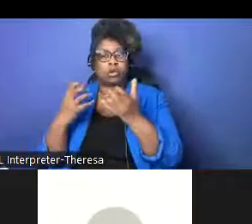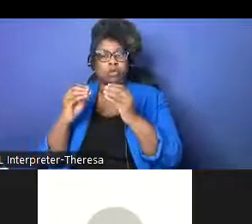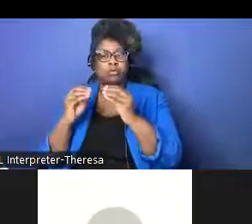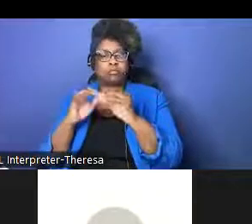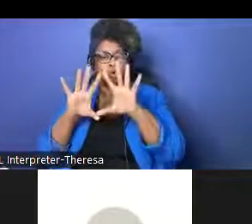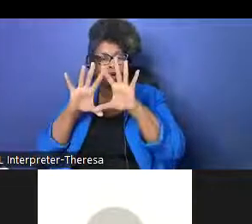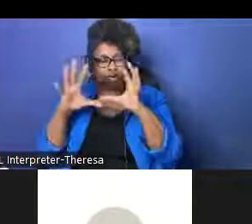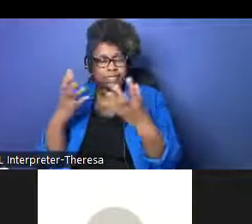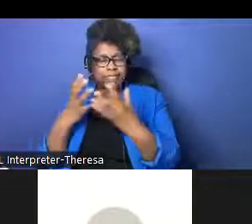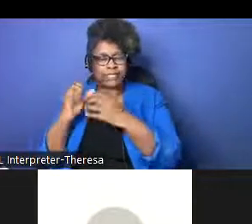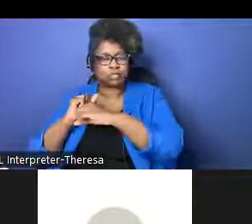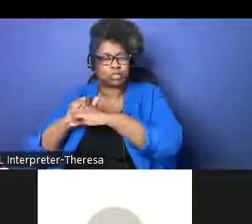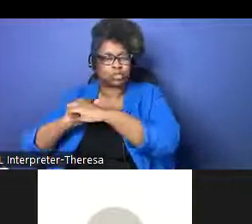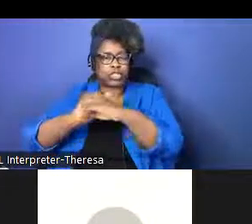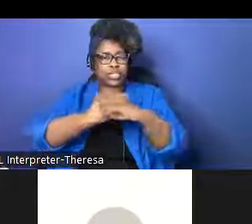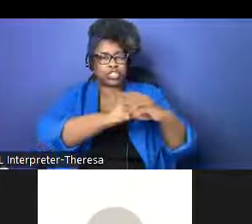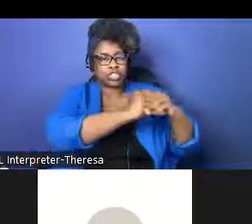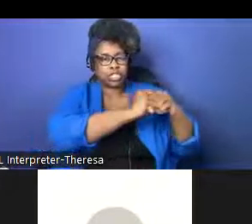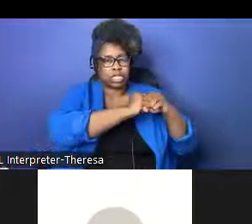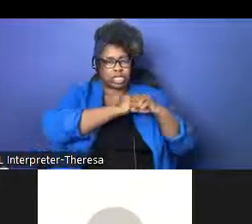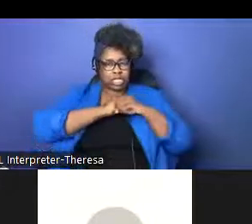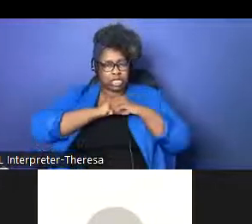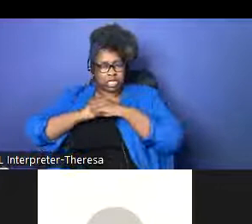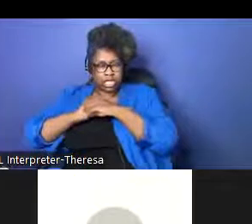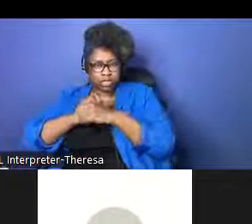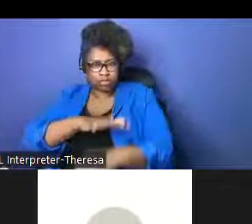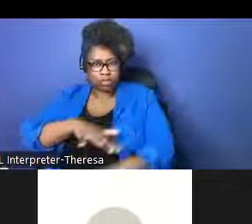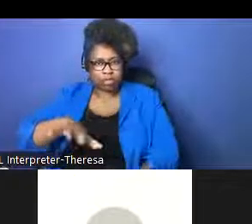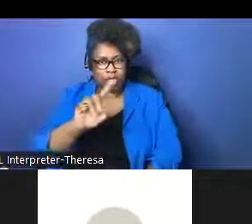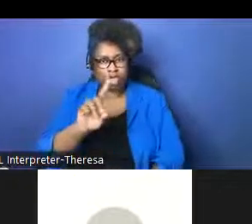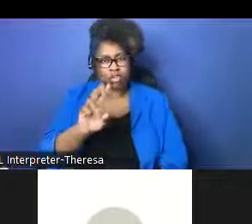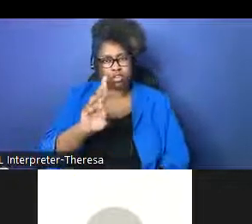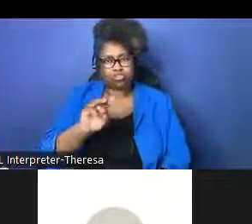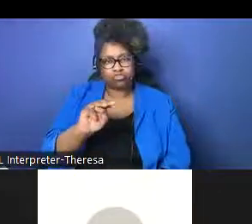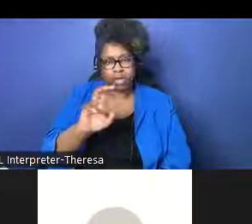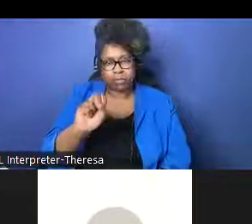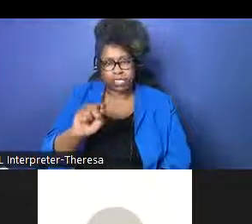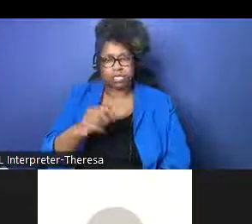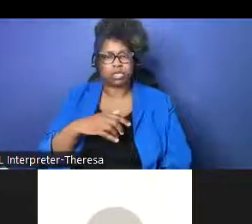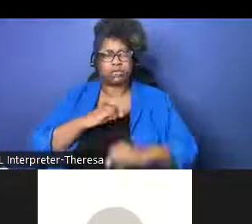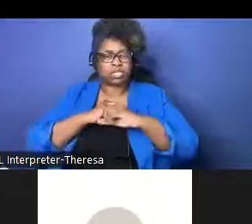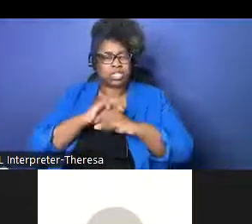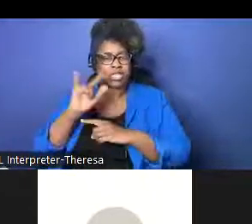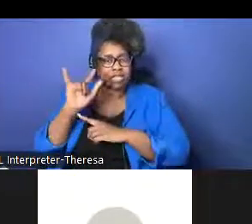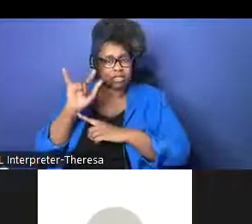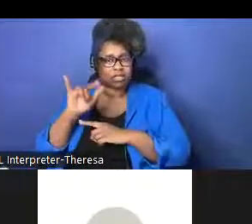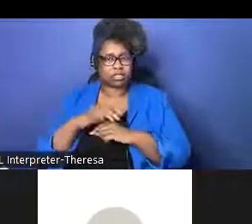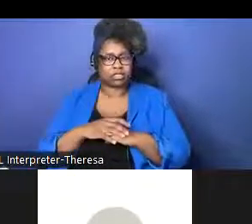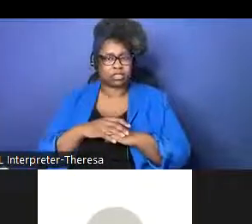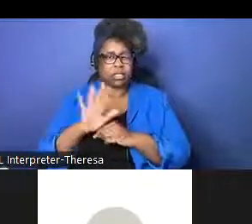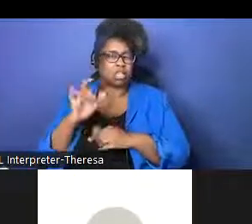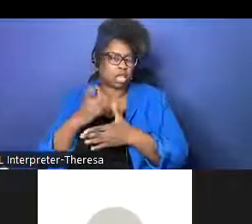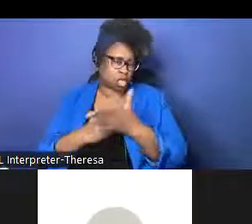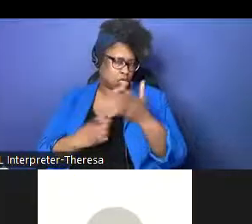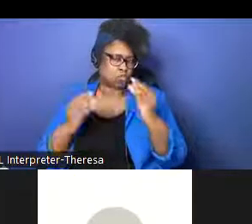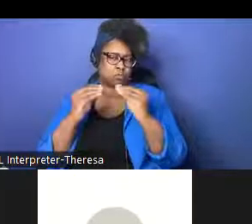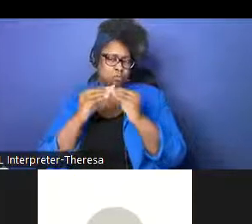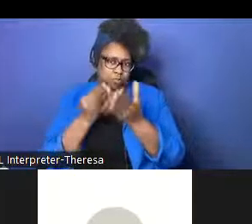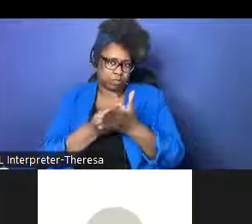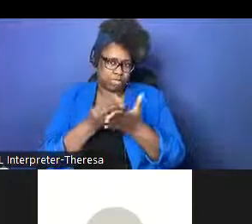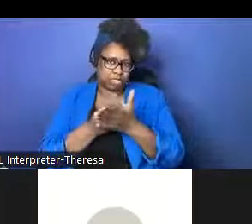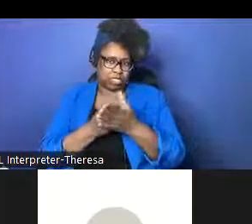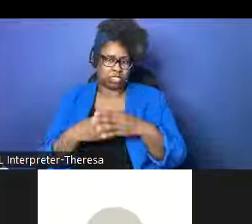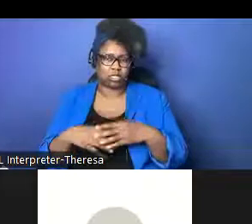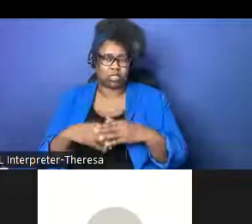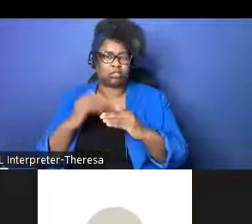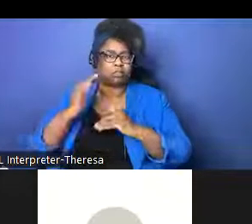holistic protection that goes around the whole Doremus neighborhood, protects the airport. That gets a bit more costly. The constructability